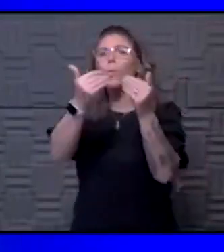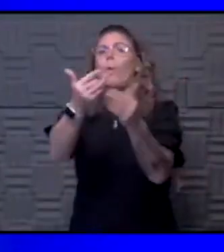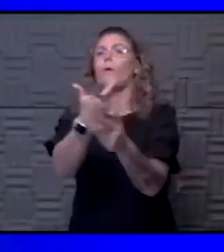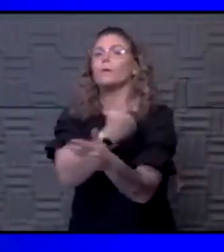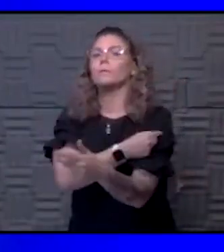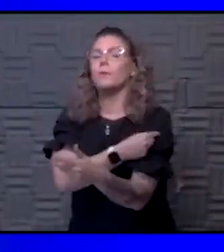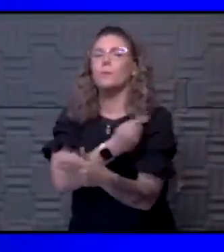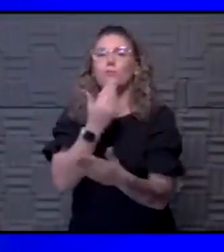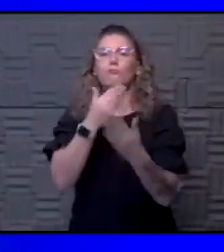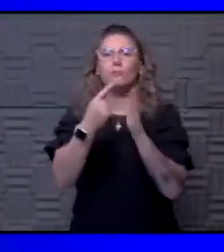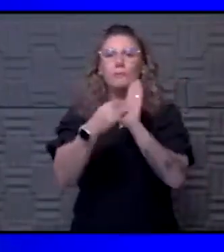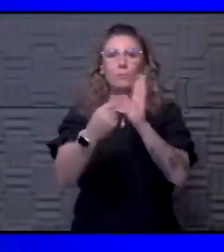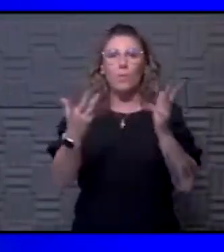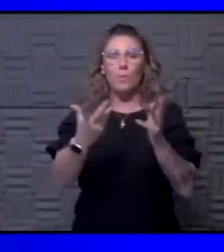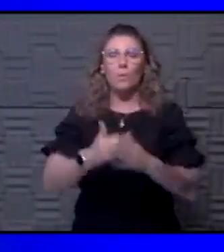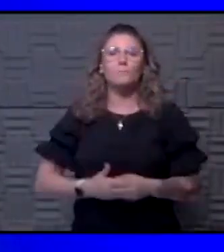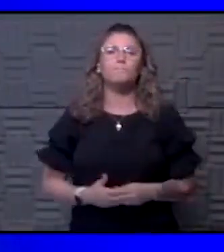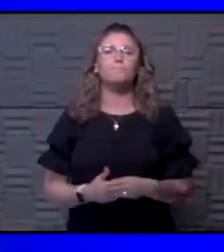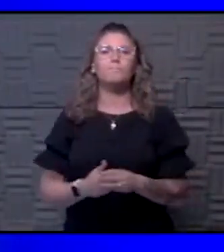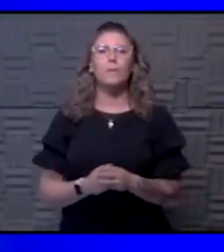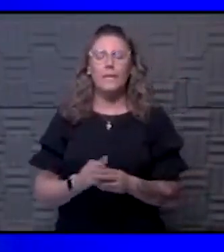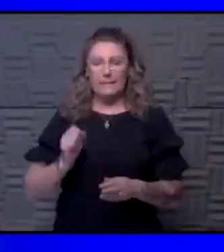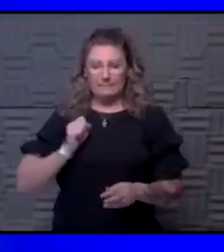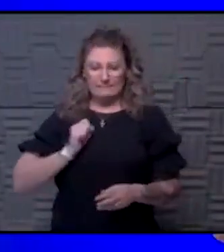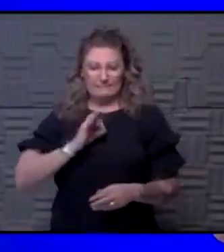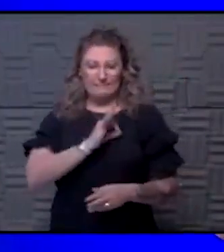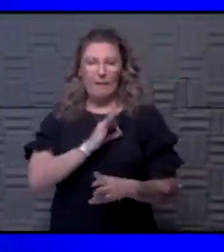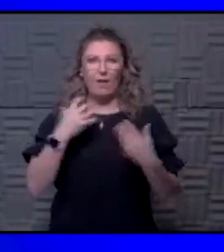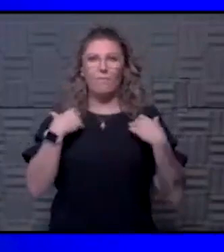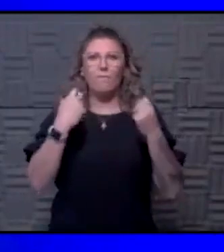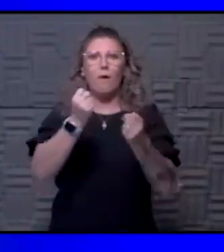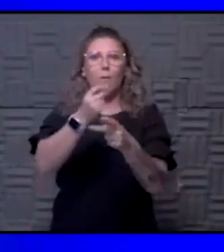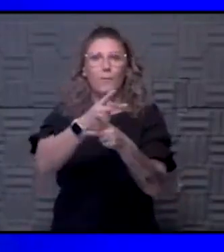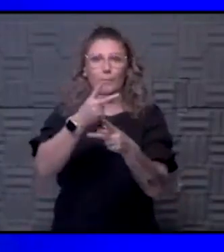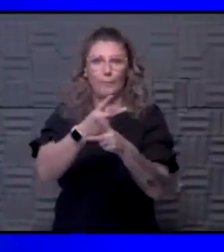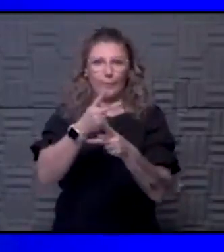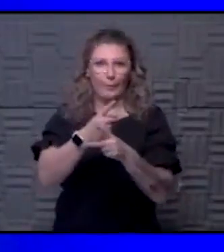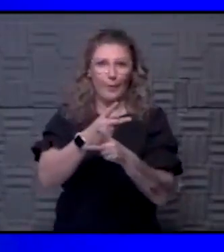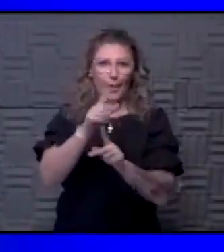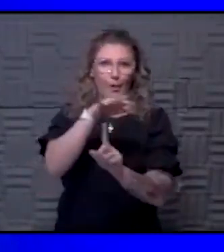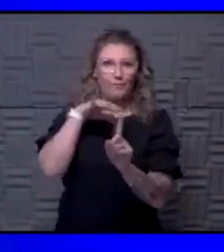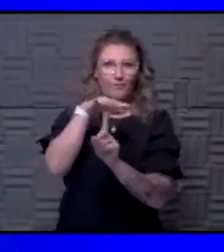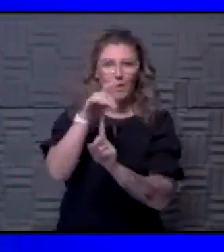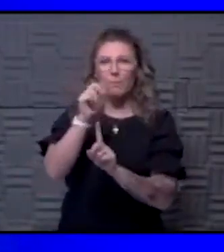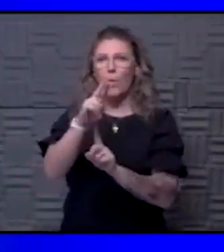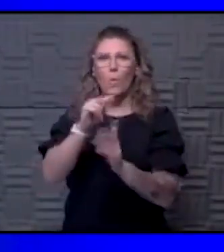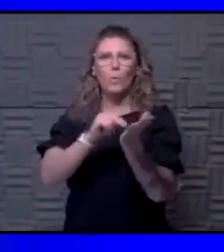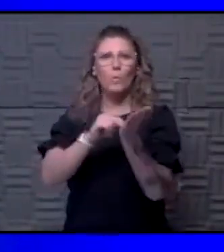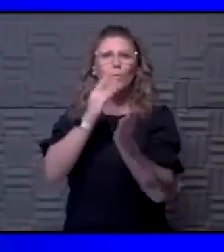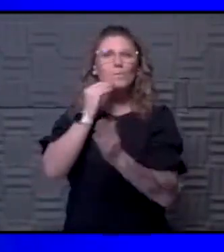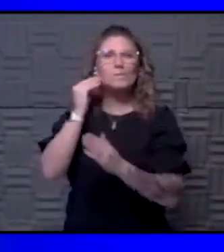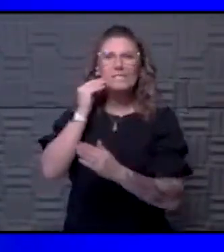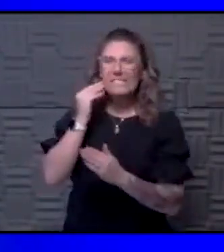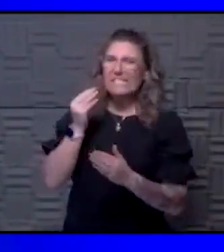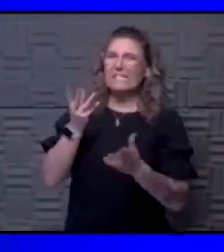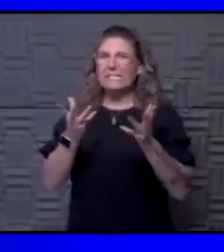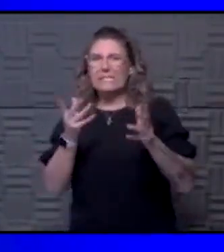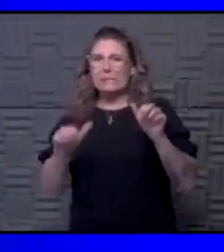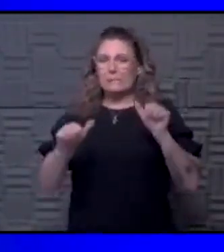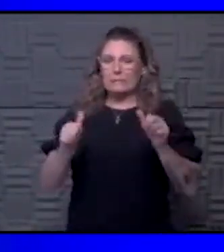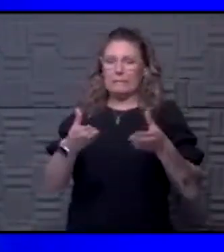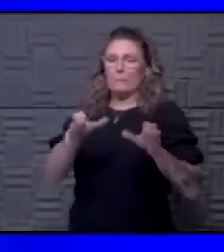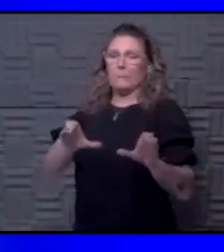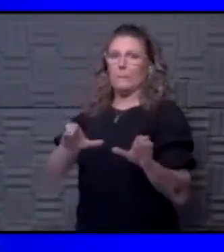good example is some staff in healthcare settings or in some nursing home settings who didn't want the vaccine right